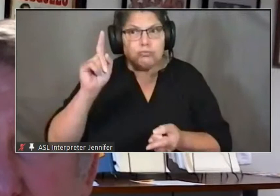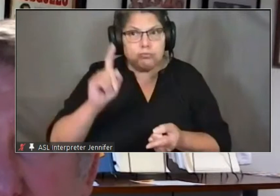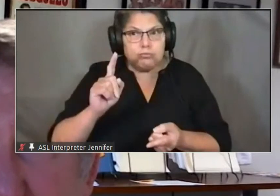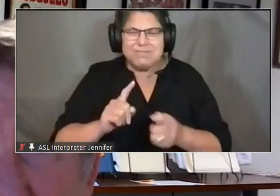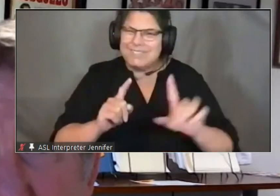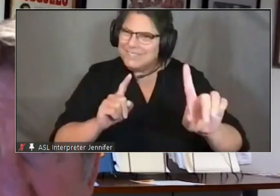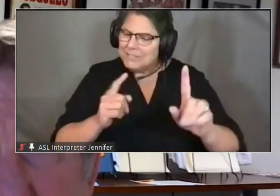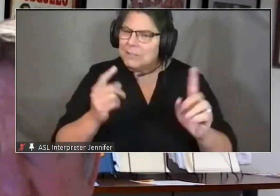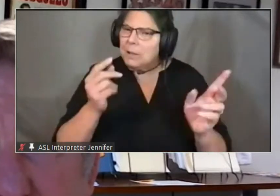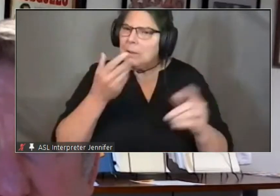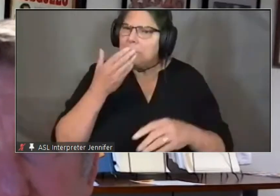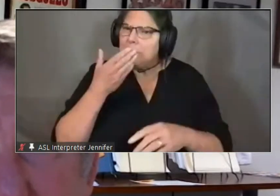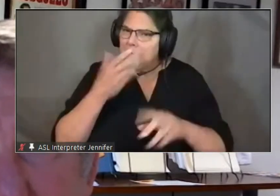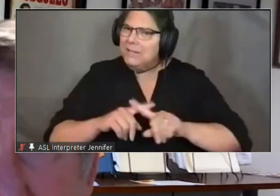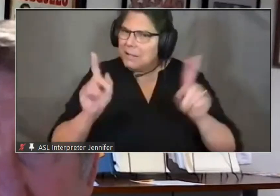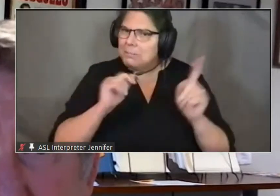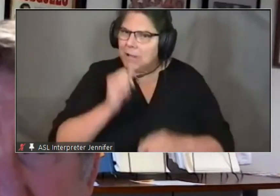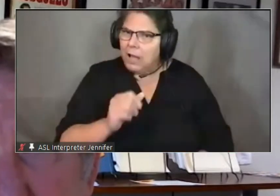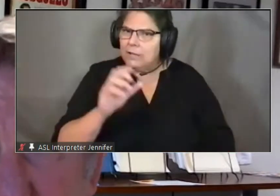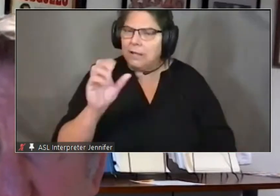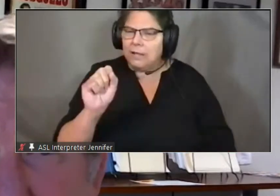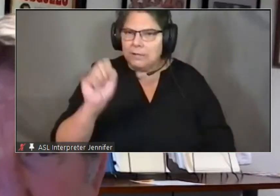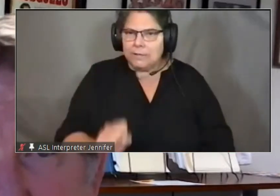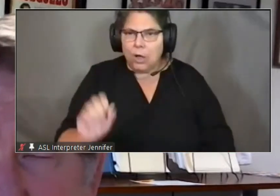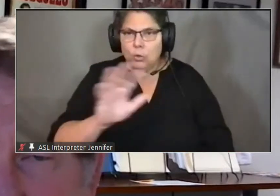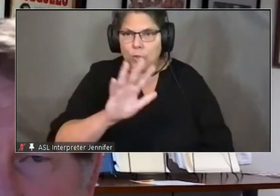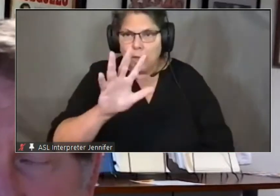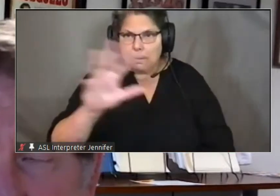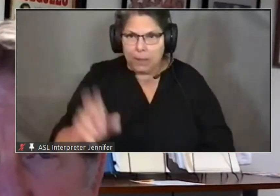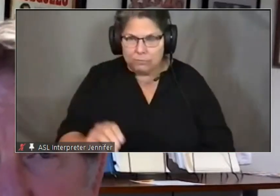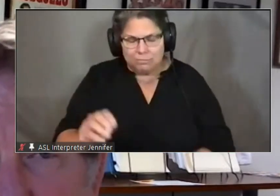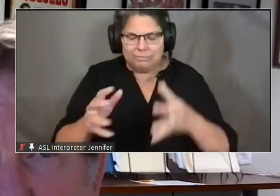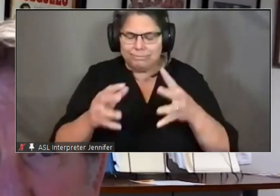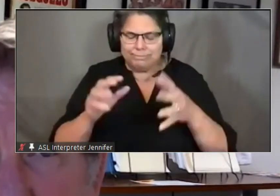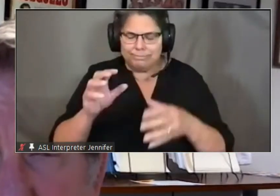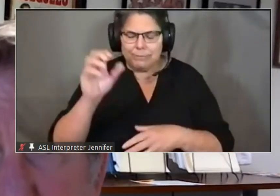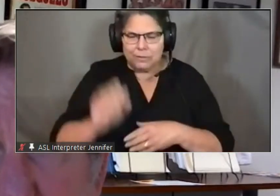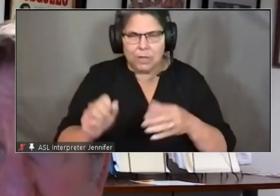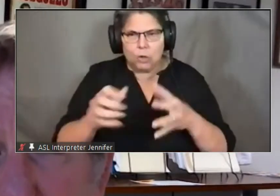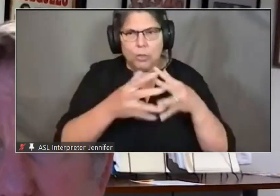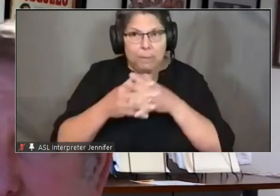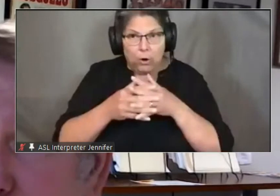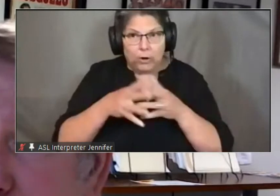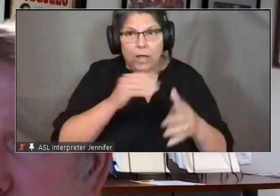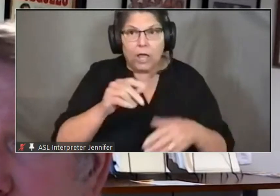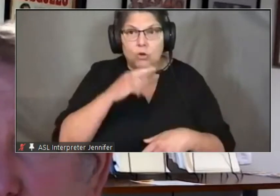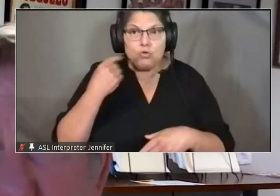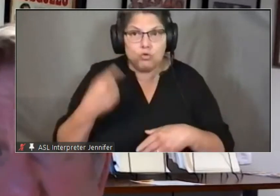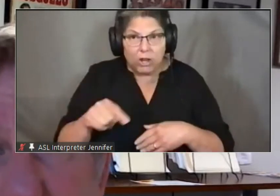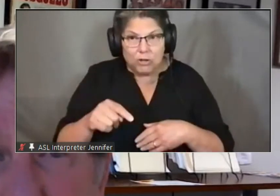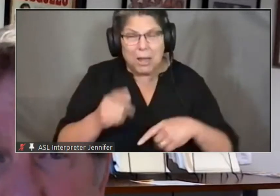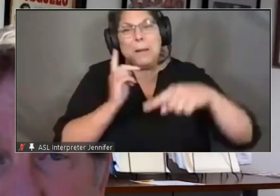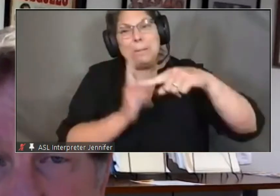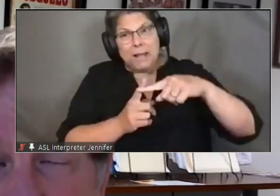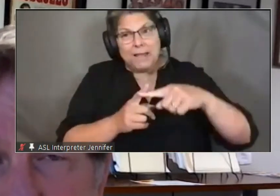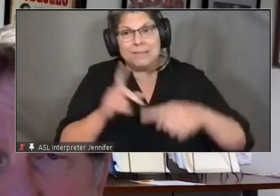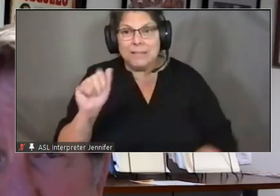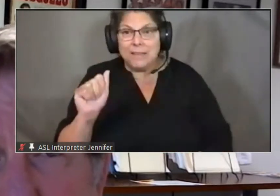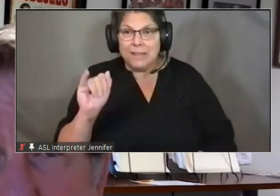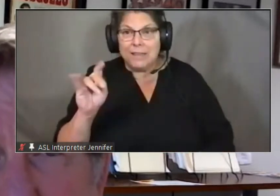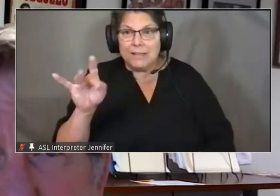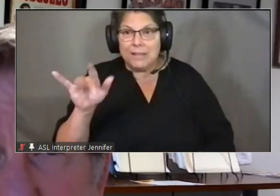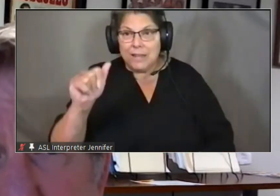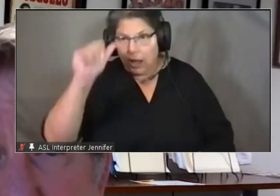America and Russia. And of course, there is a very bad outbreak continuing in India, but the numbers have decreased